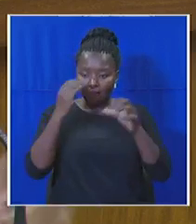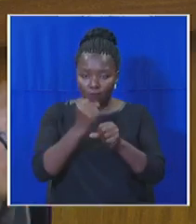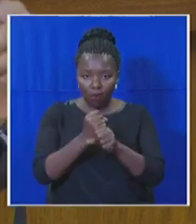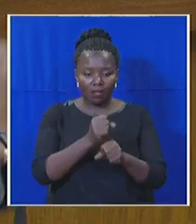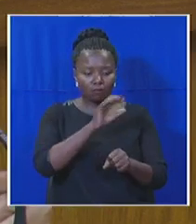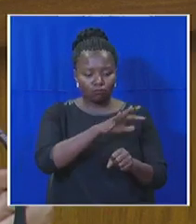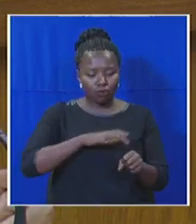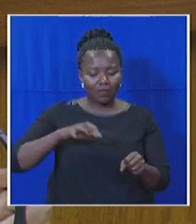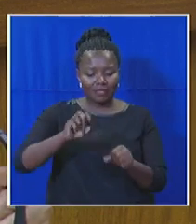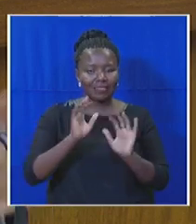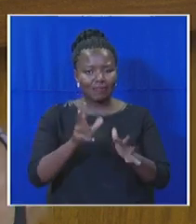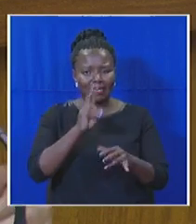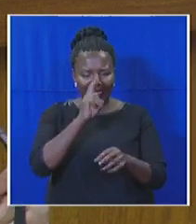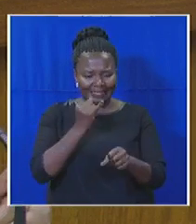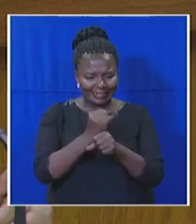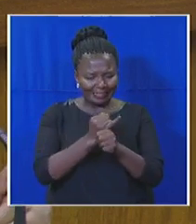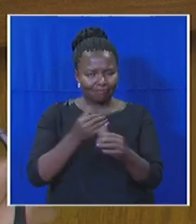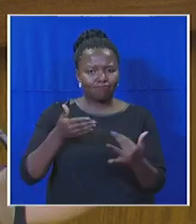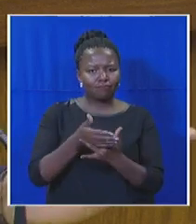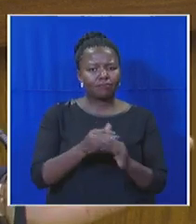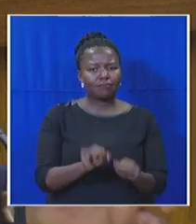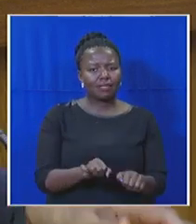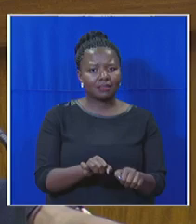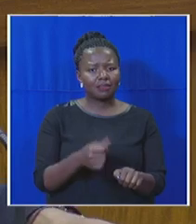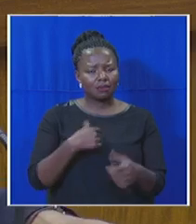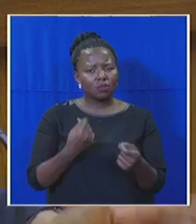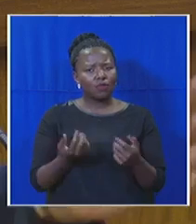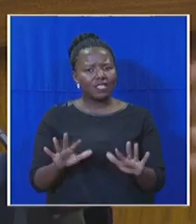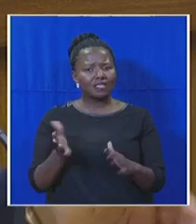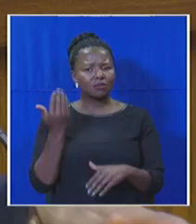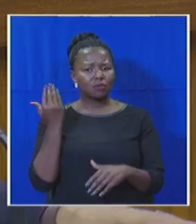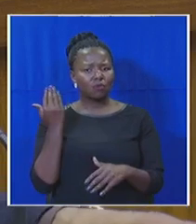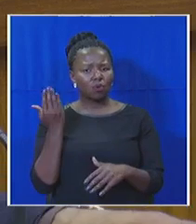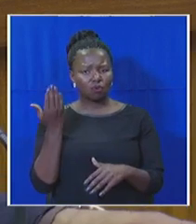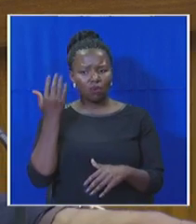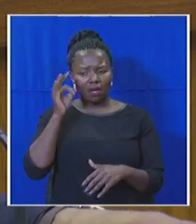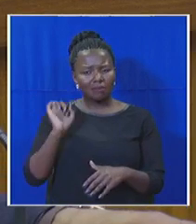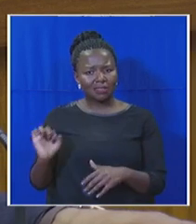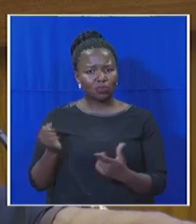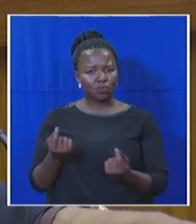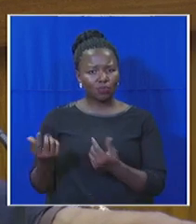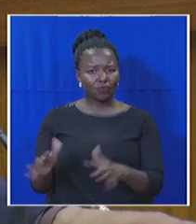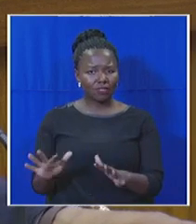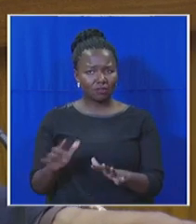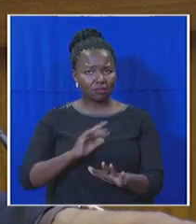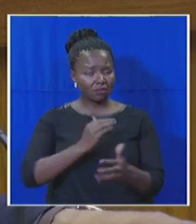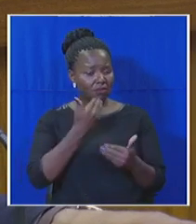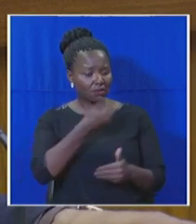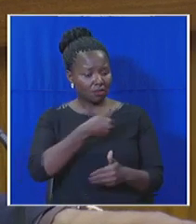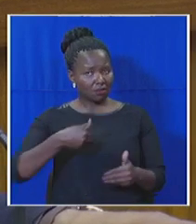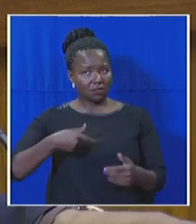that needed urgent attention. And that's what it has been doing from the government point of view. Thank you, Madam